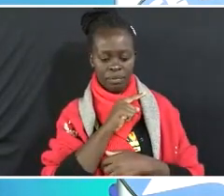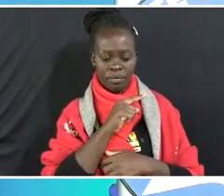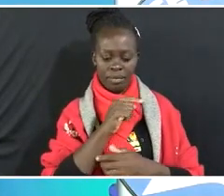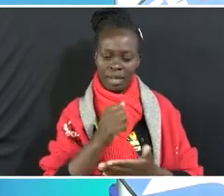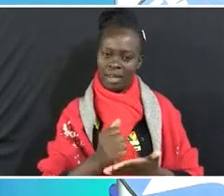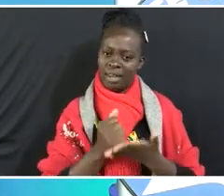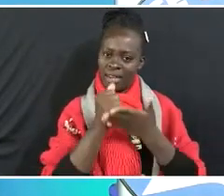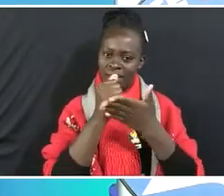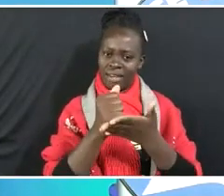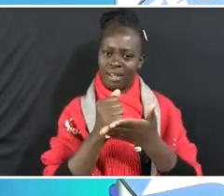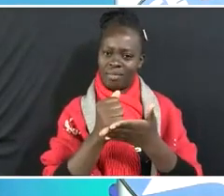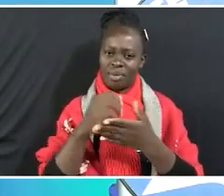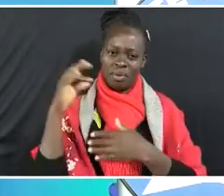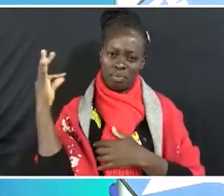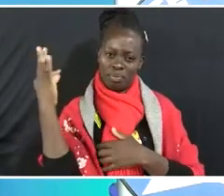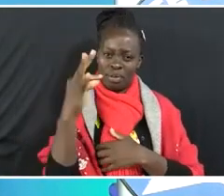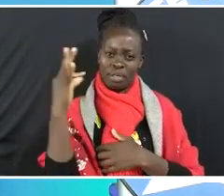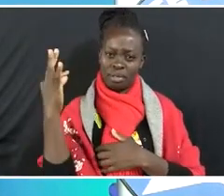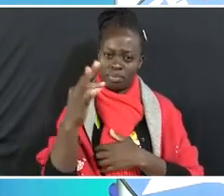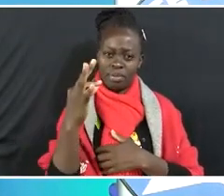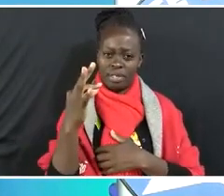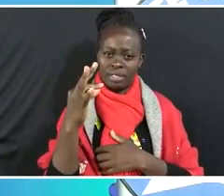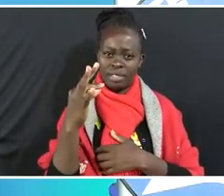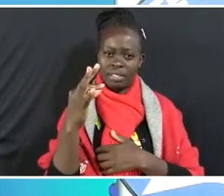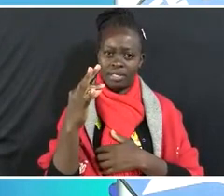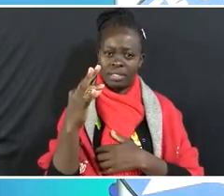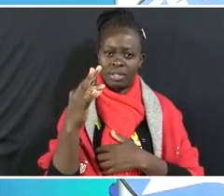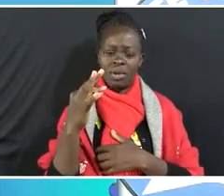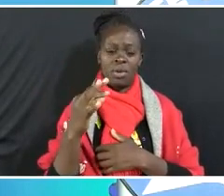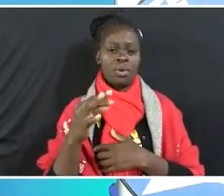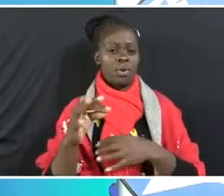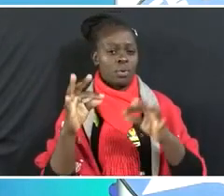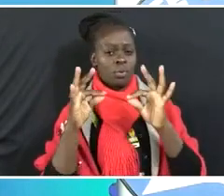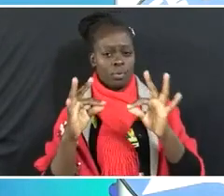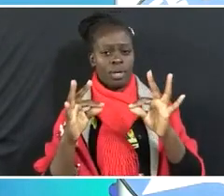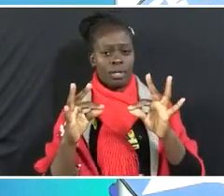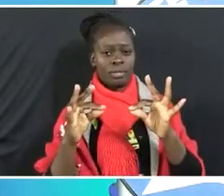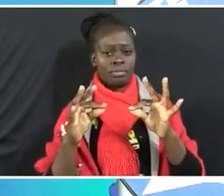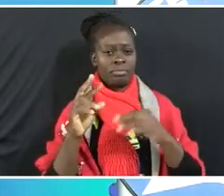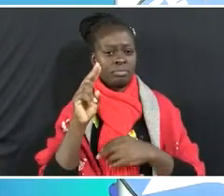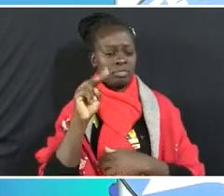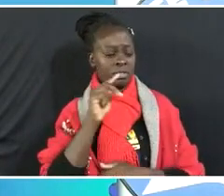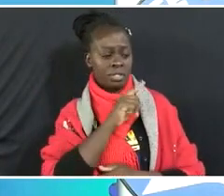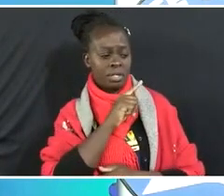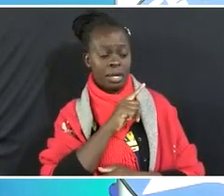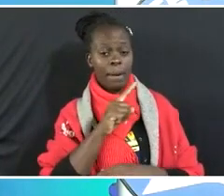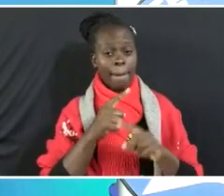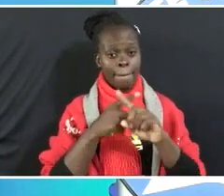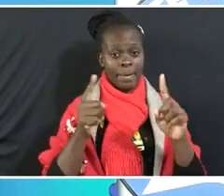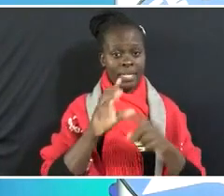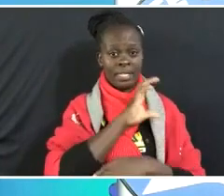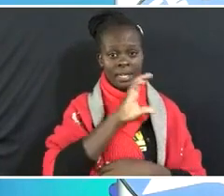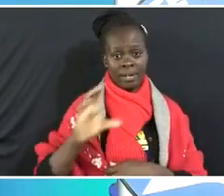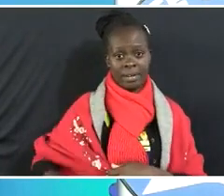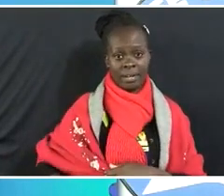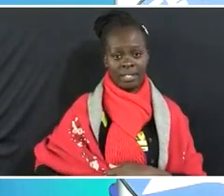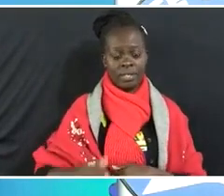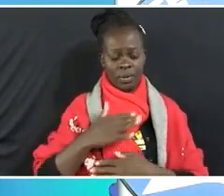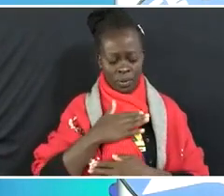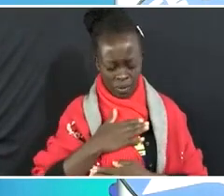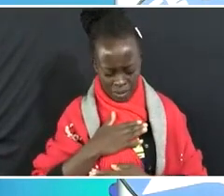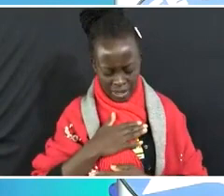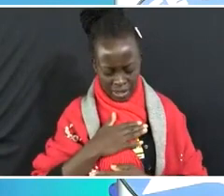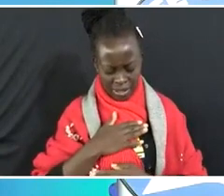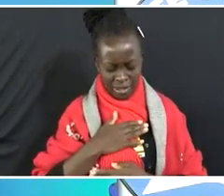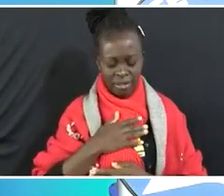your message with clarity. Not I, but Christ, be honored, loved, and exalted. Increase as